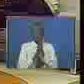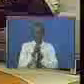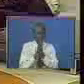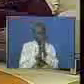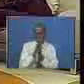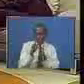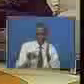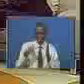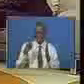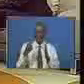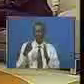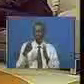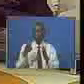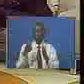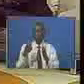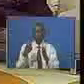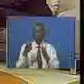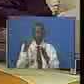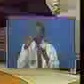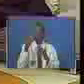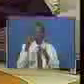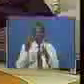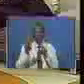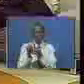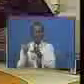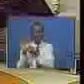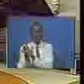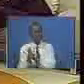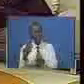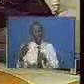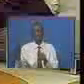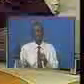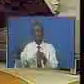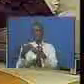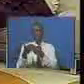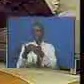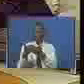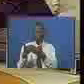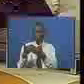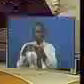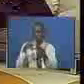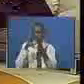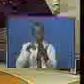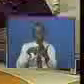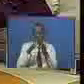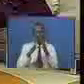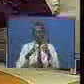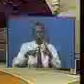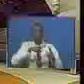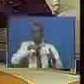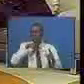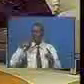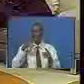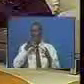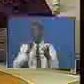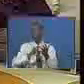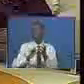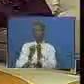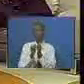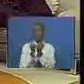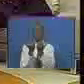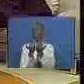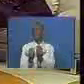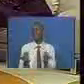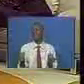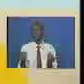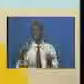neighborliness and so many things you see like the other day we were reading about the person who killed his wife and killed children he went to the neighbor